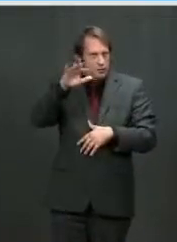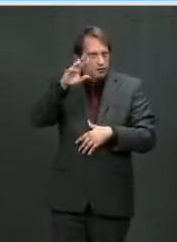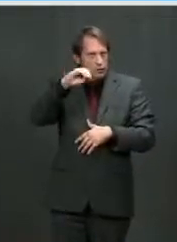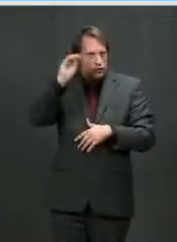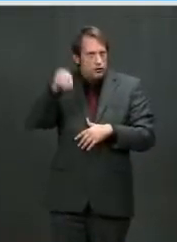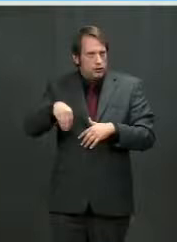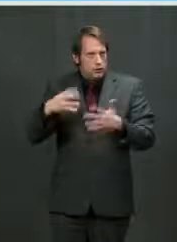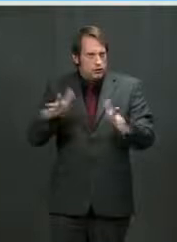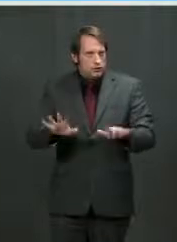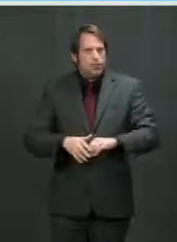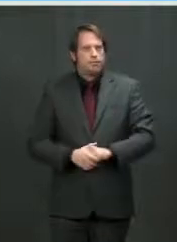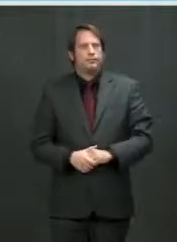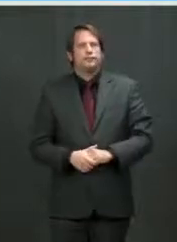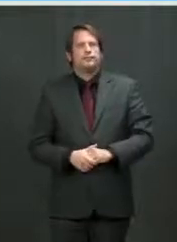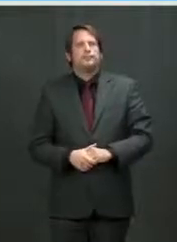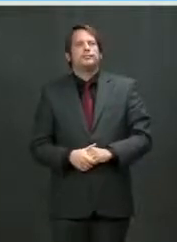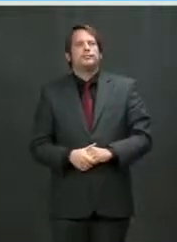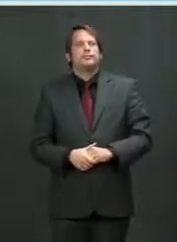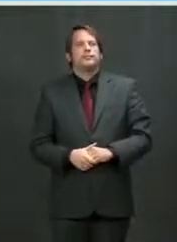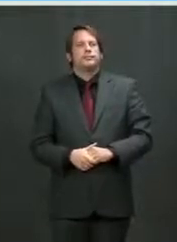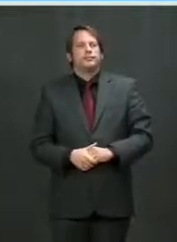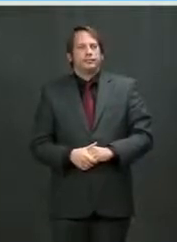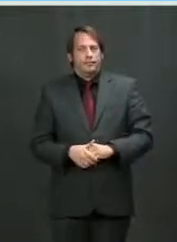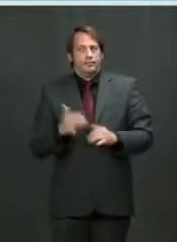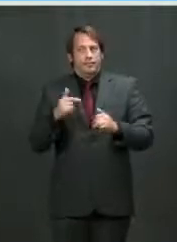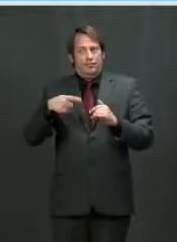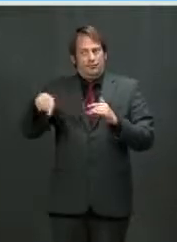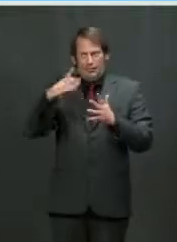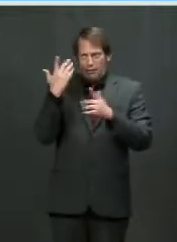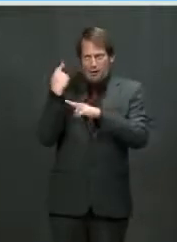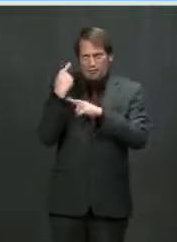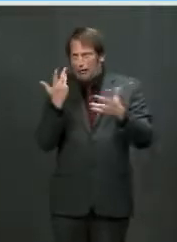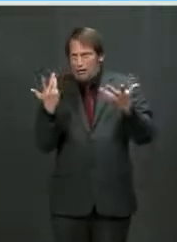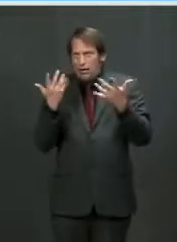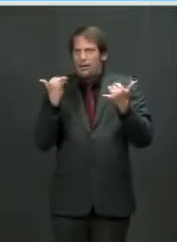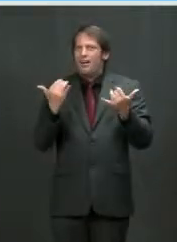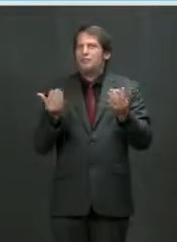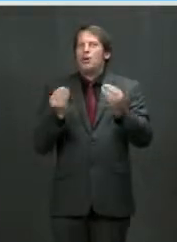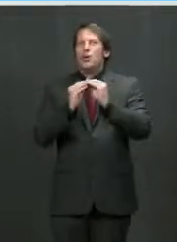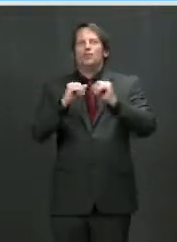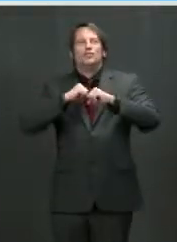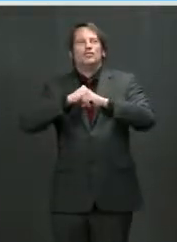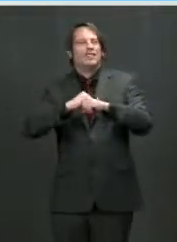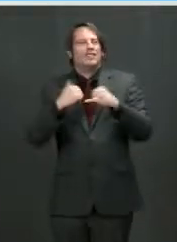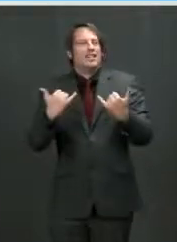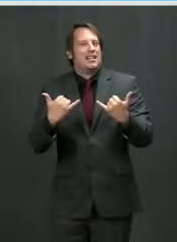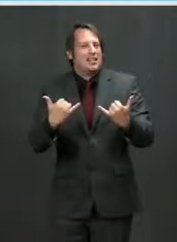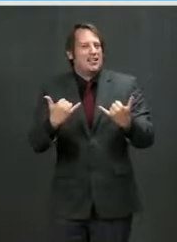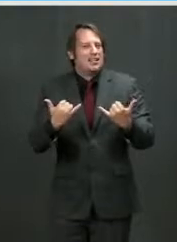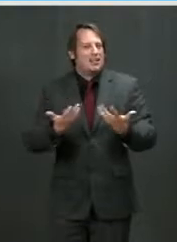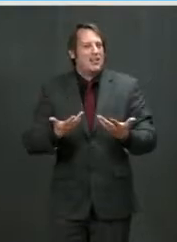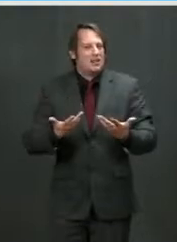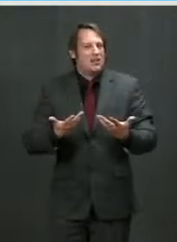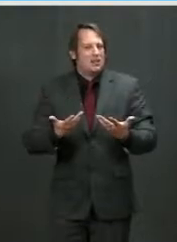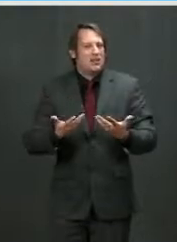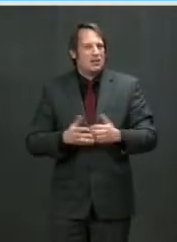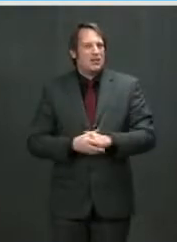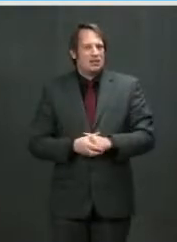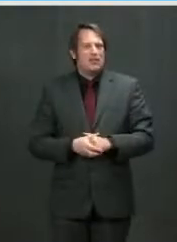year ago when this pandemic began. The trends in increasing cases and transmission also underscore the importance